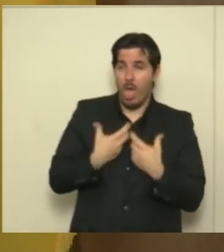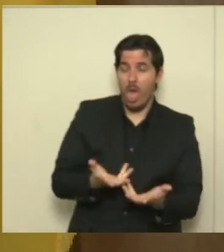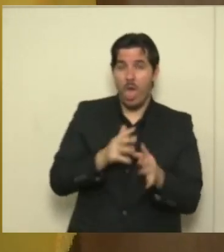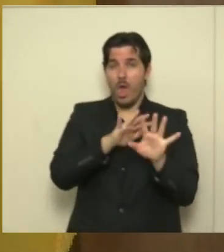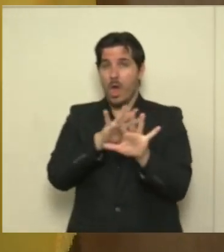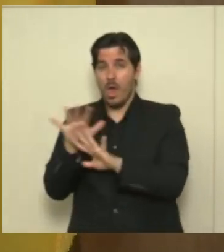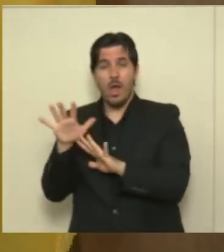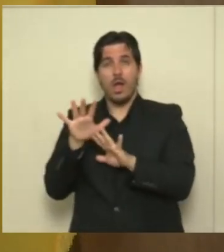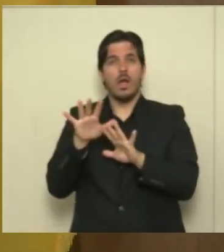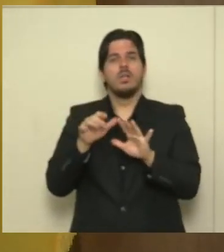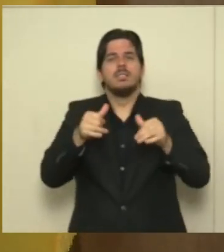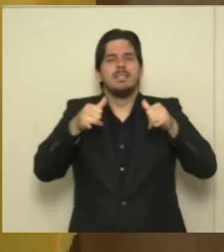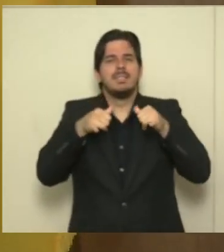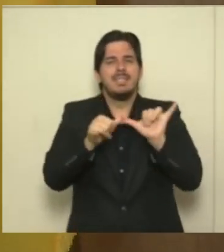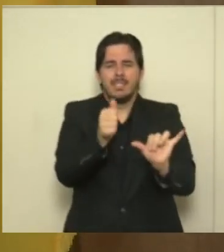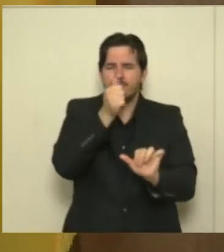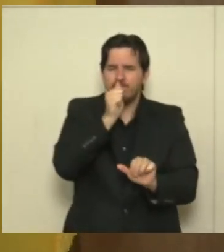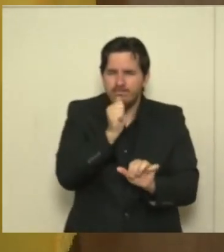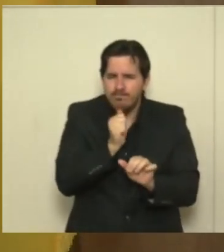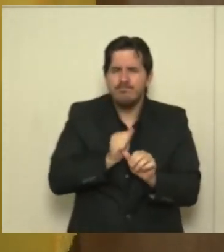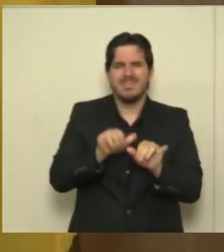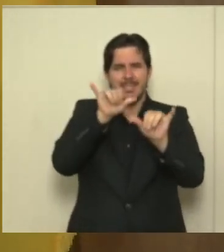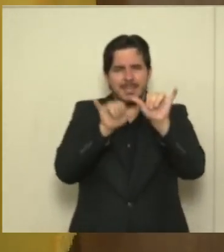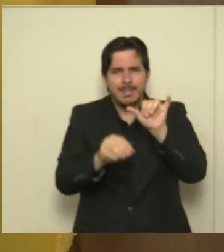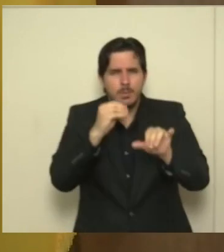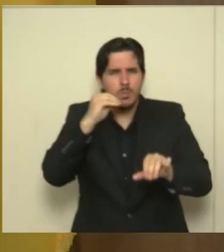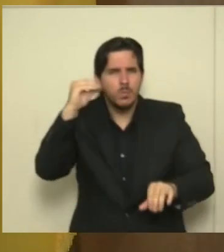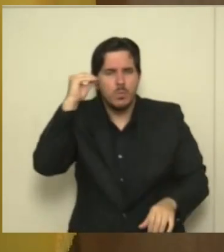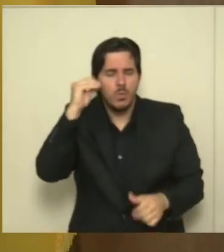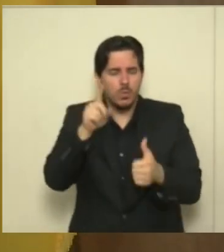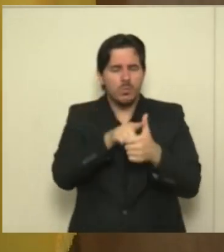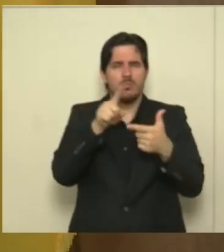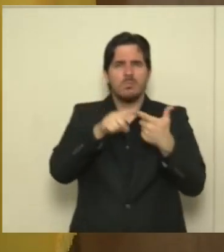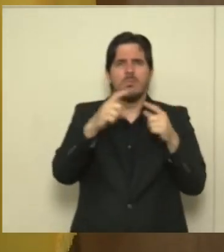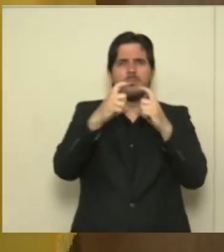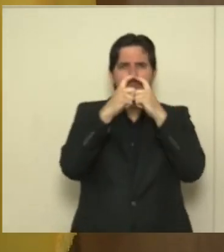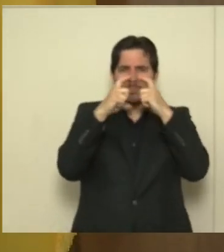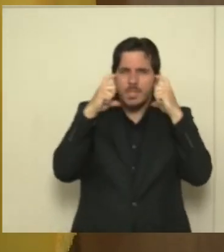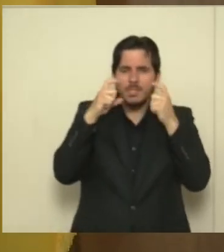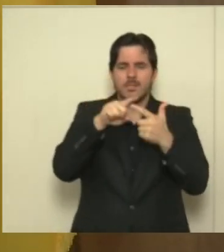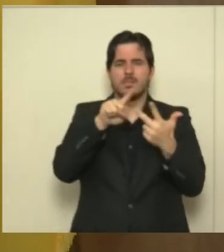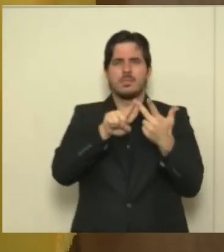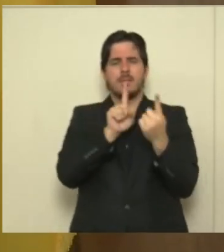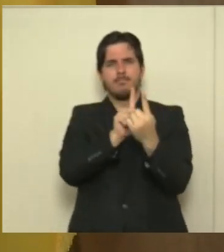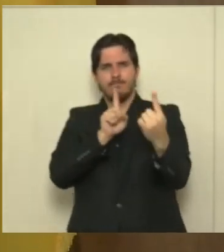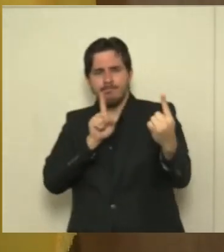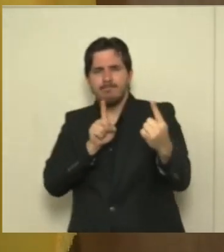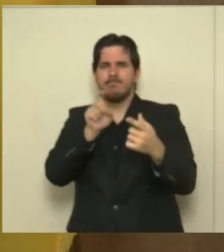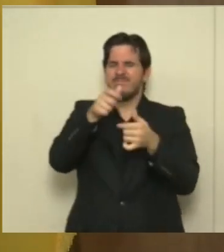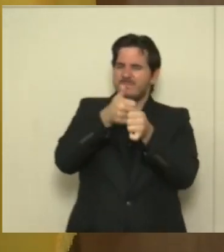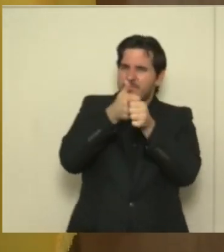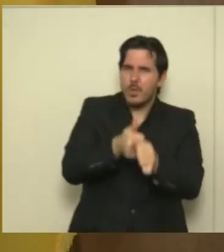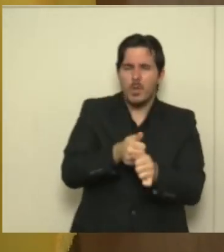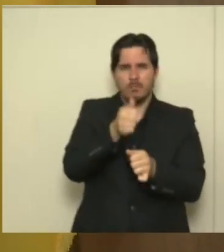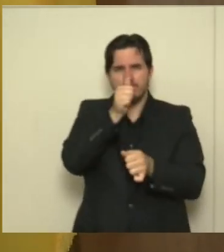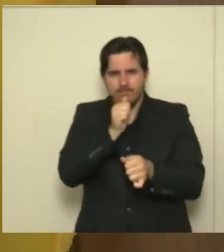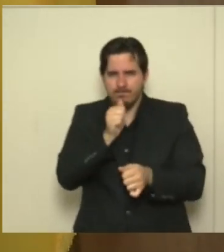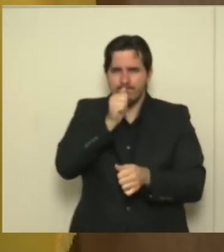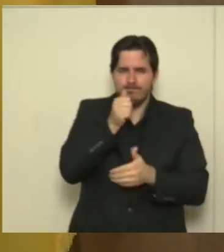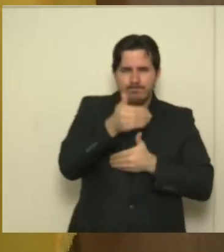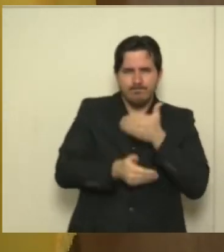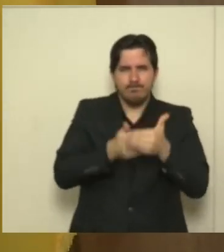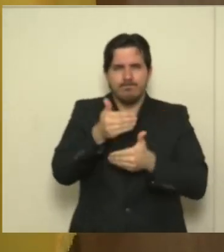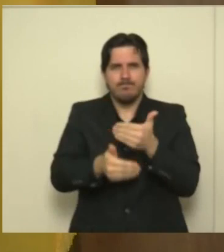Stay home as often as you can. Always wear your mask, socially distance. For businesses that are finding that